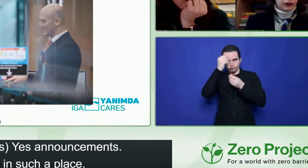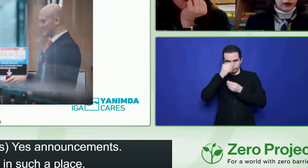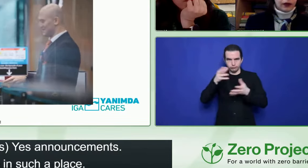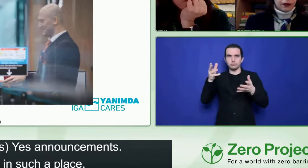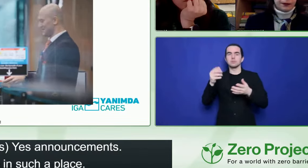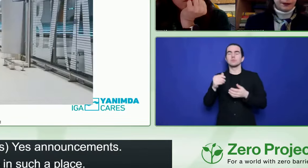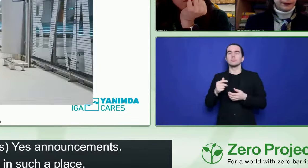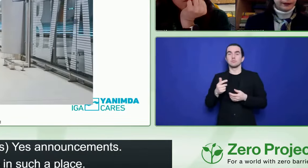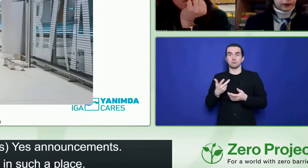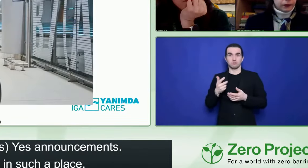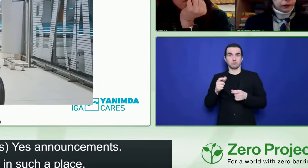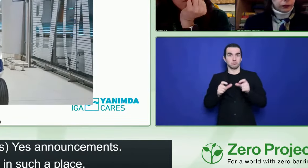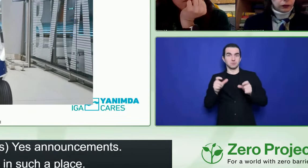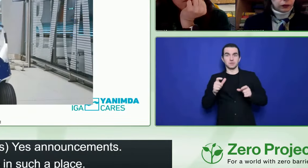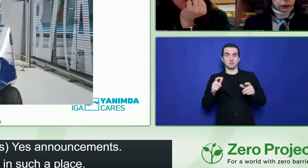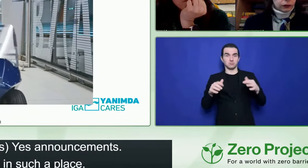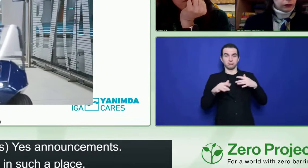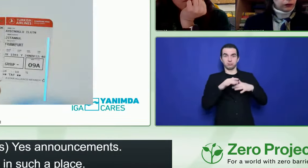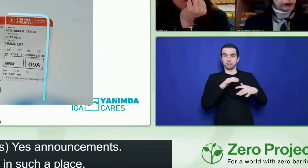Passengers going towards the flight gate.